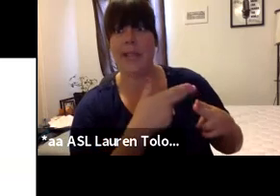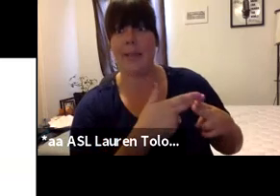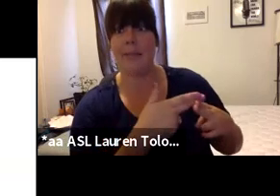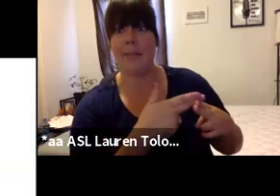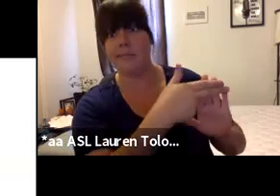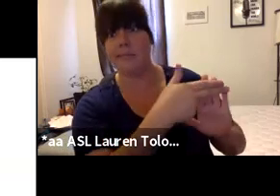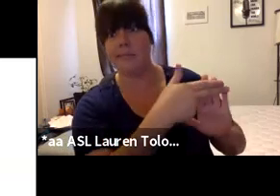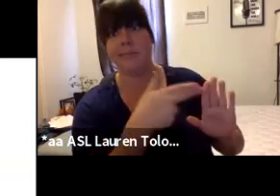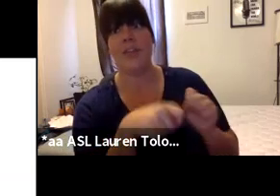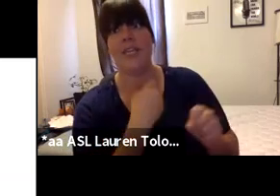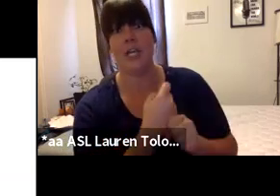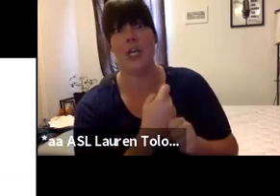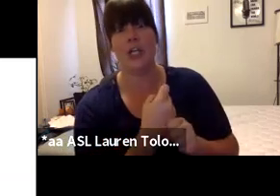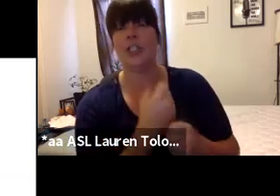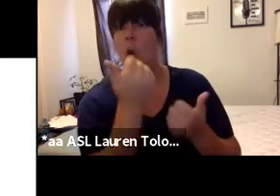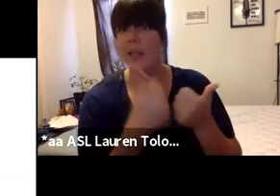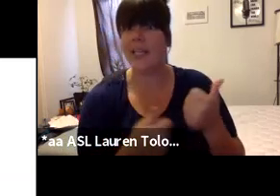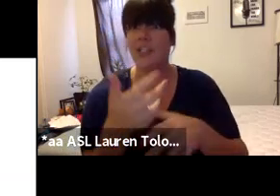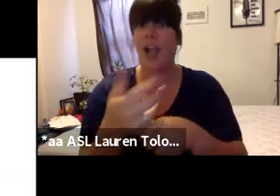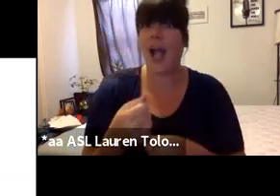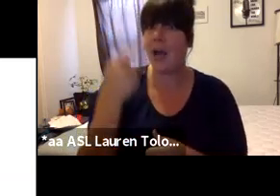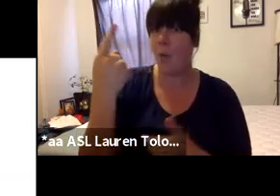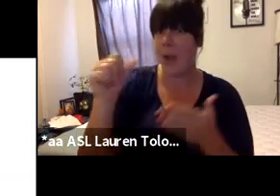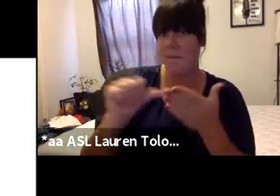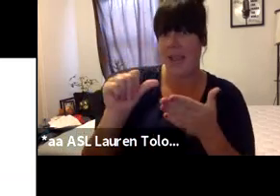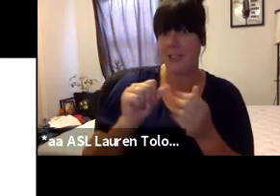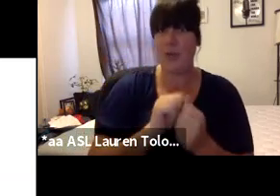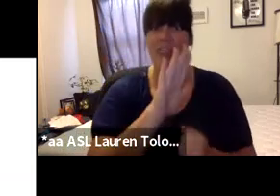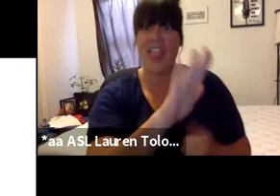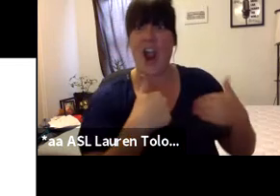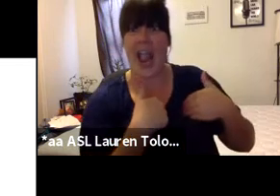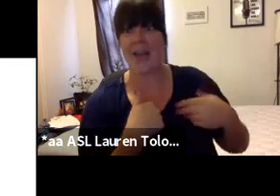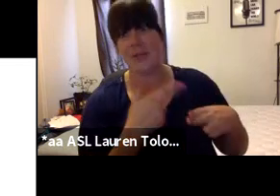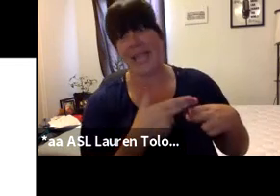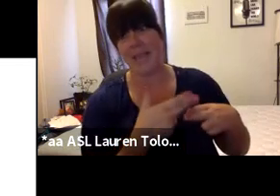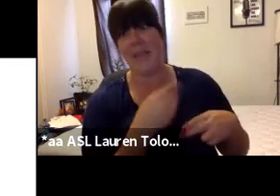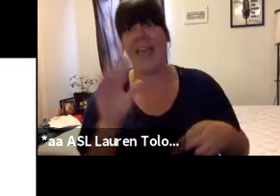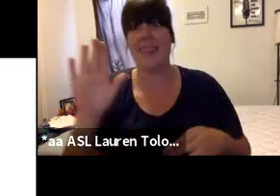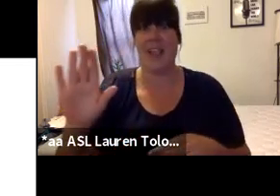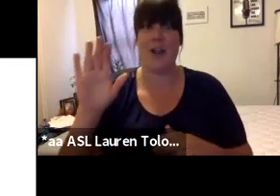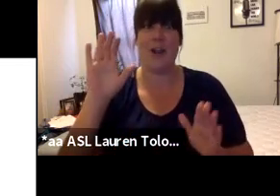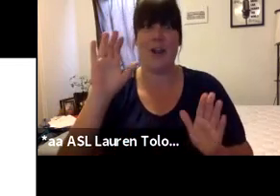received a page in this book with their name and their picture.